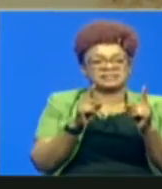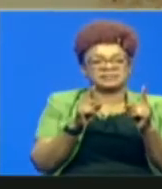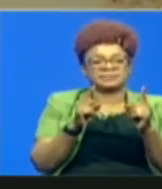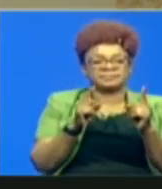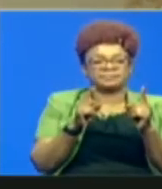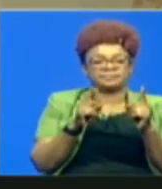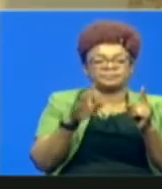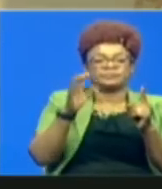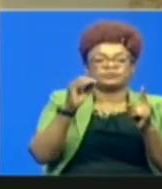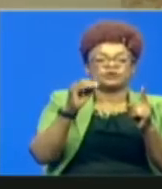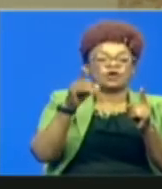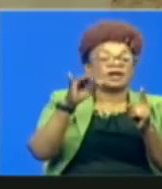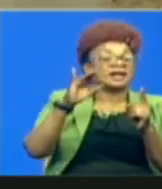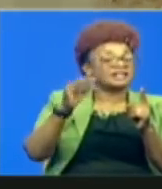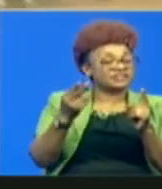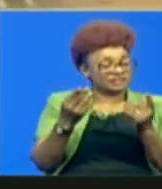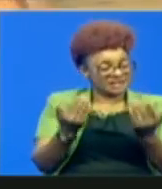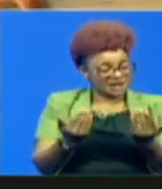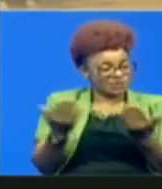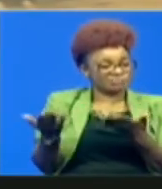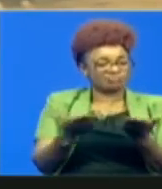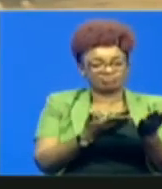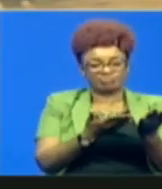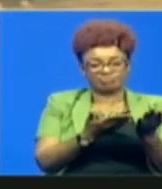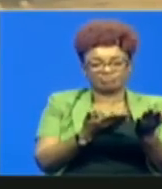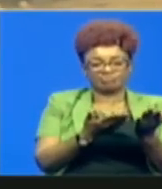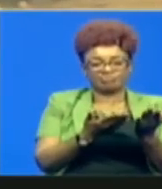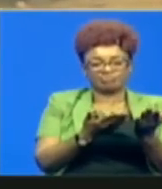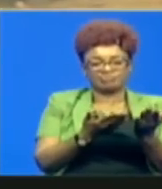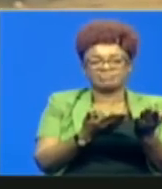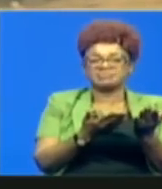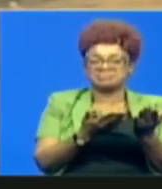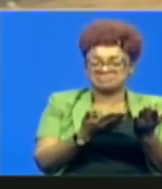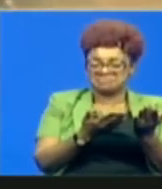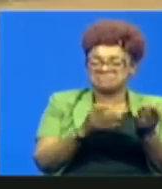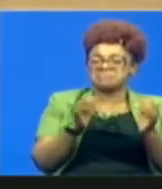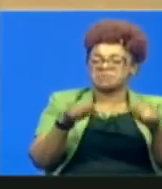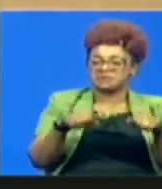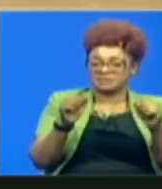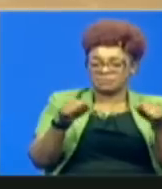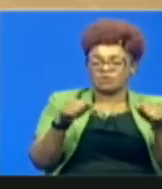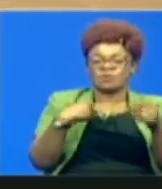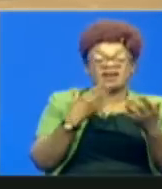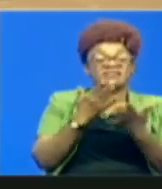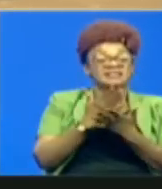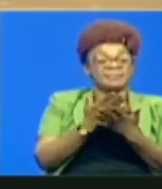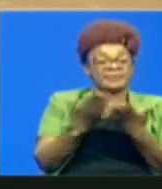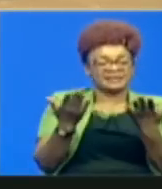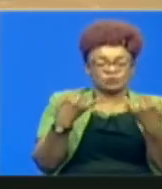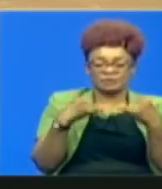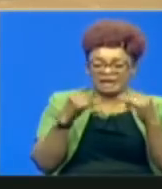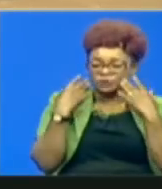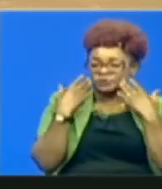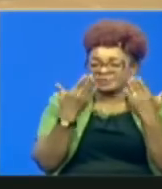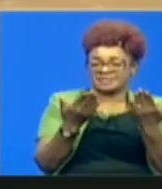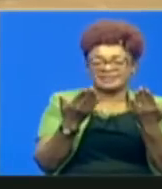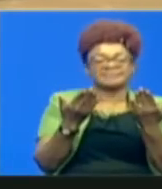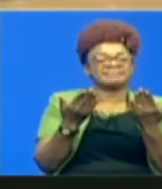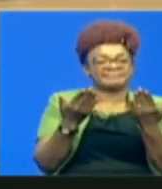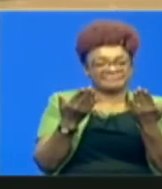Oliech amerejea uwanjani tena, ili umelipokeaje? Anaweza. Una vitu vingine unaweza unaangalia kwamba unaona